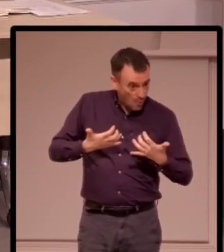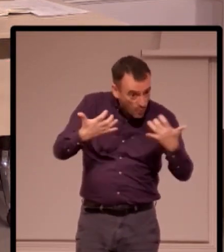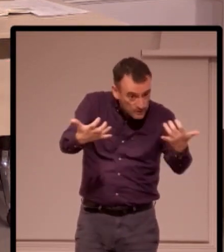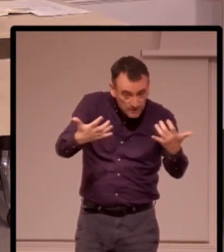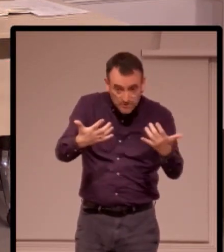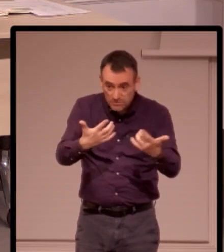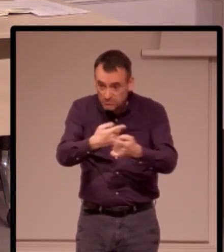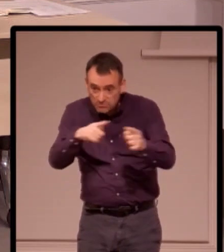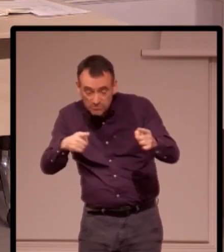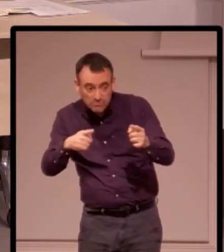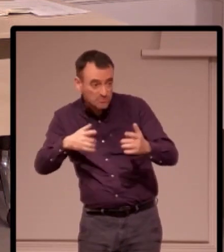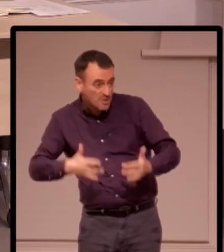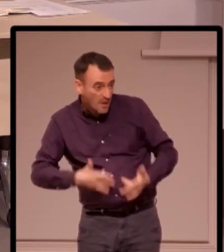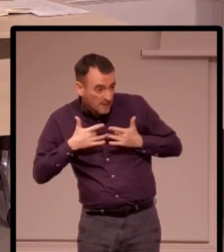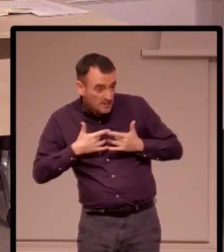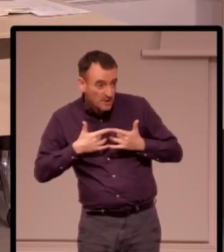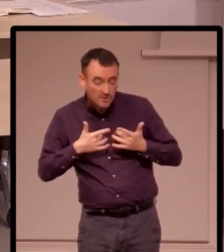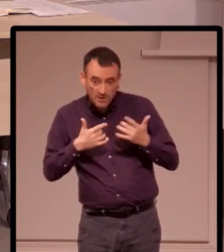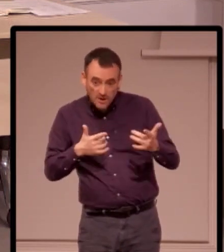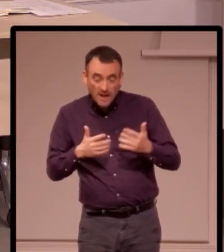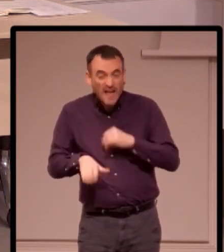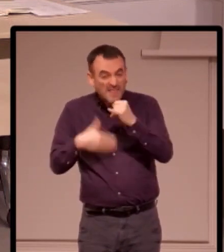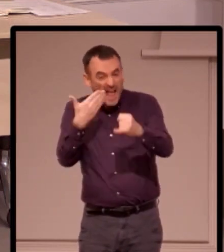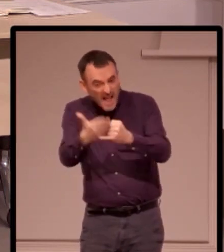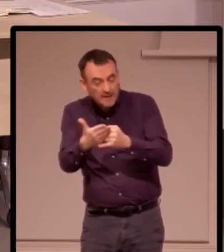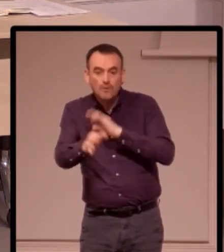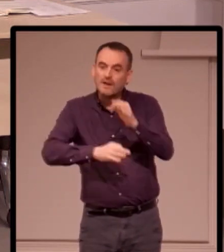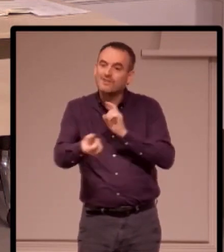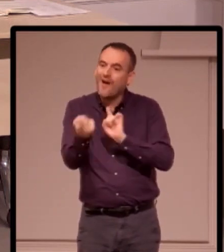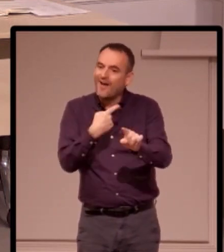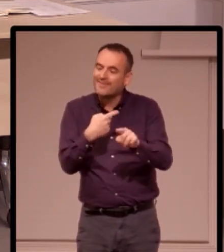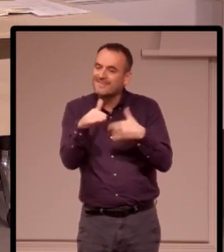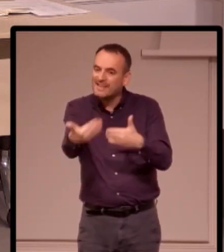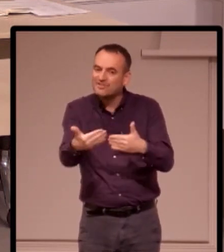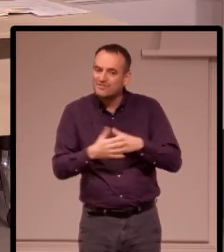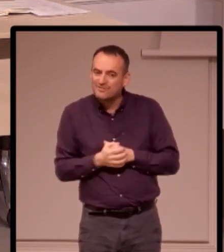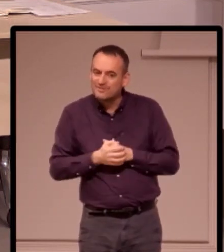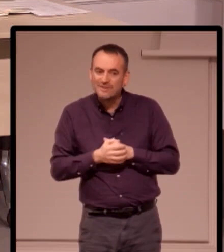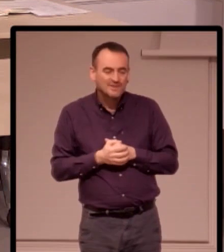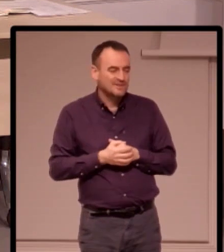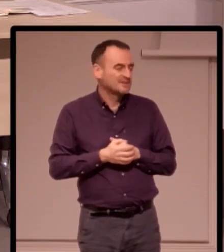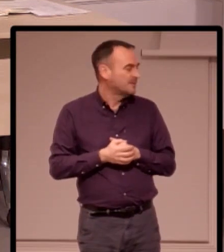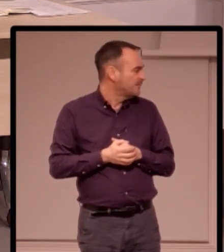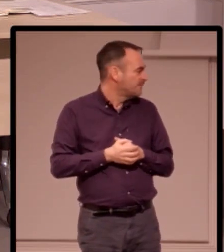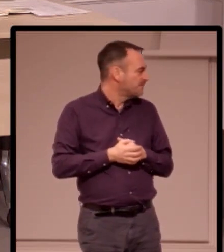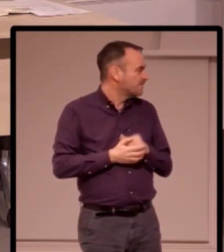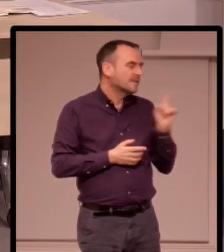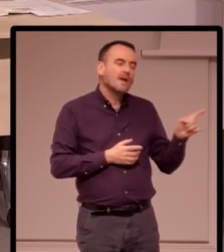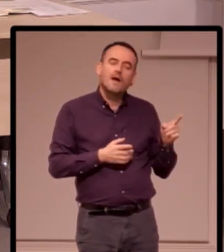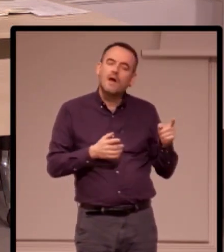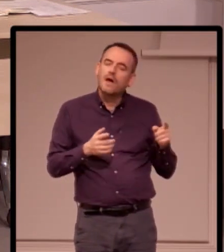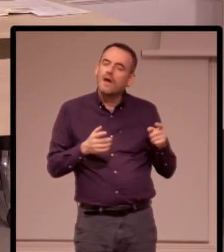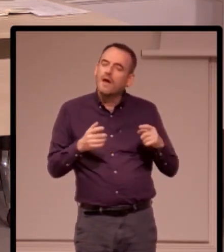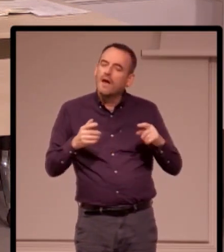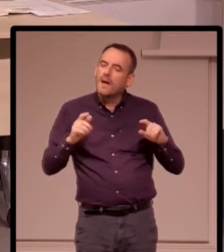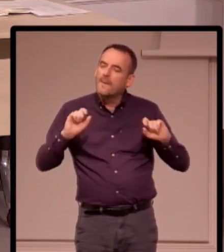help us with that as we move on to the Q&A section after the discussion. Just on misconceptions, I think one of the things that comes out